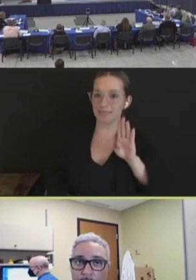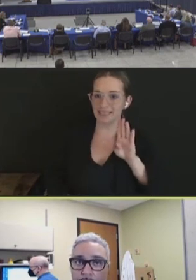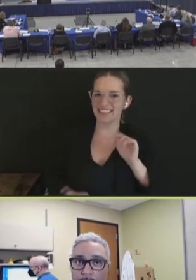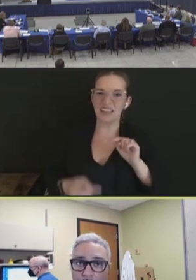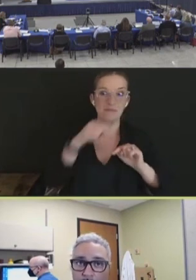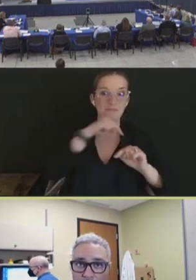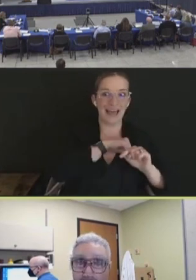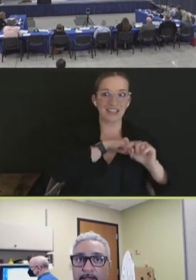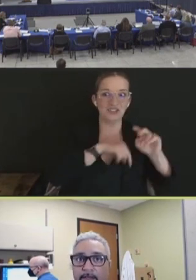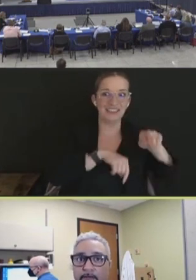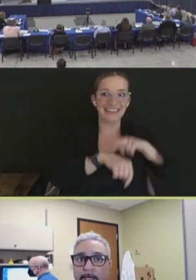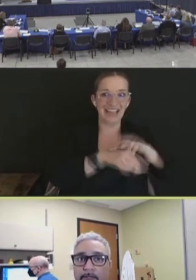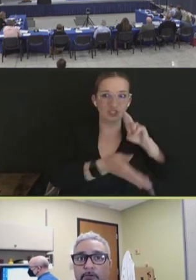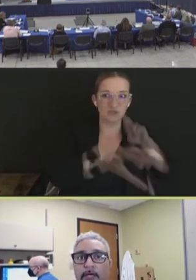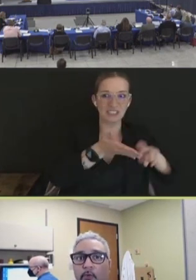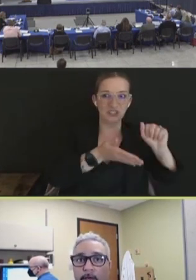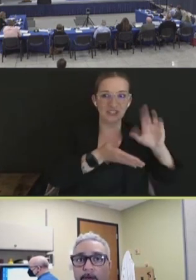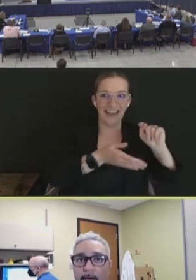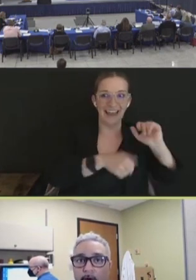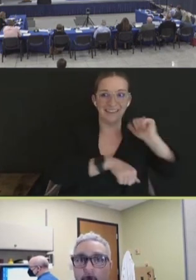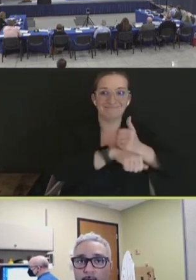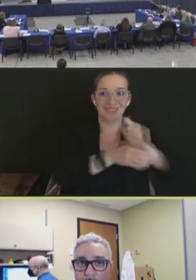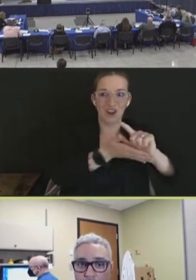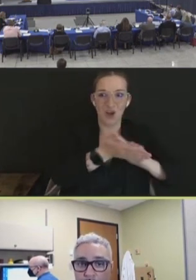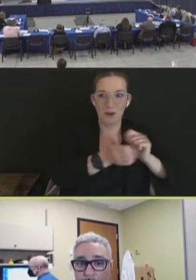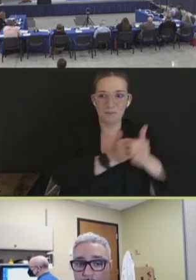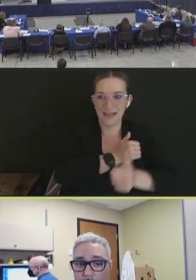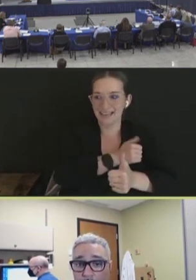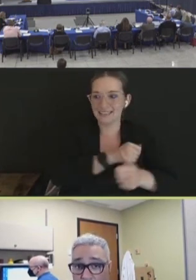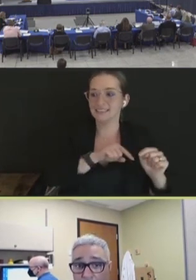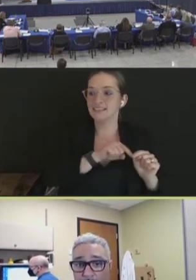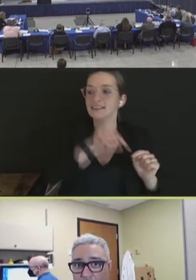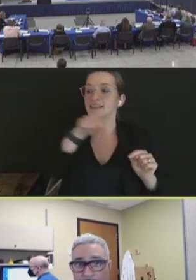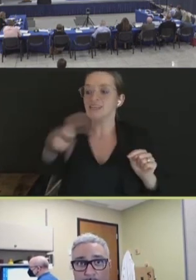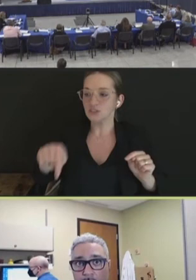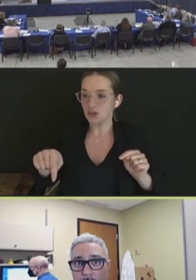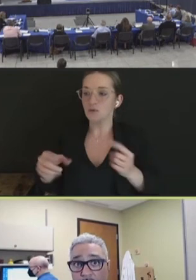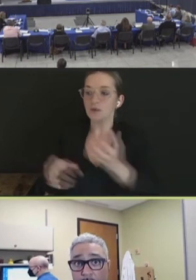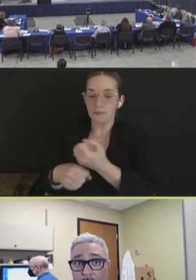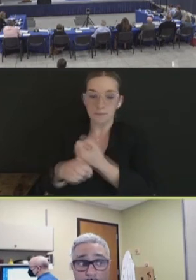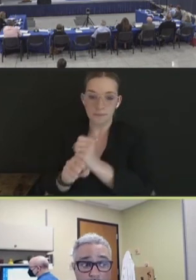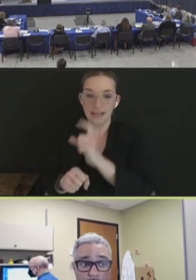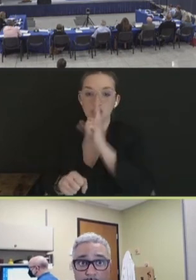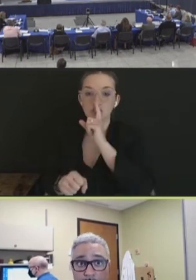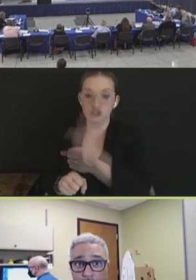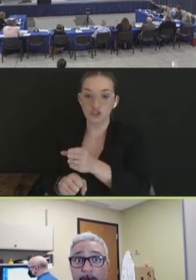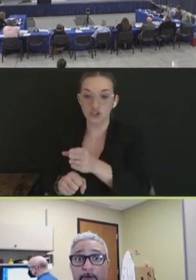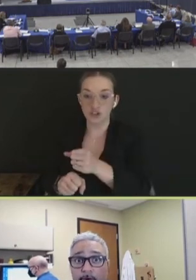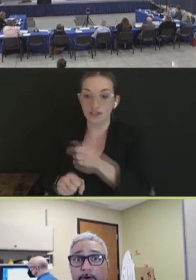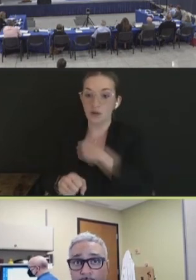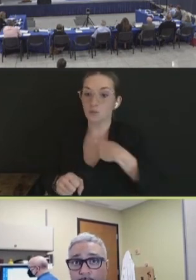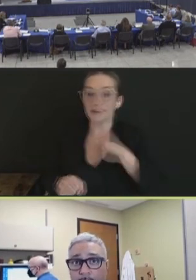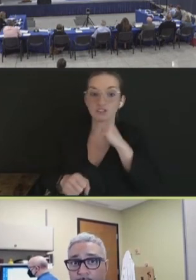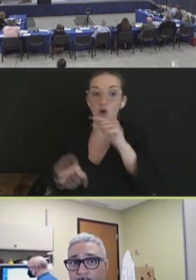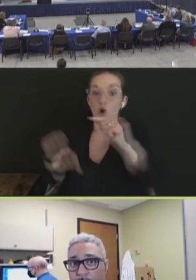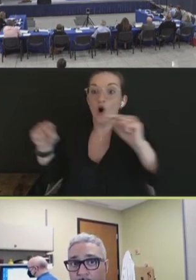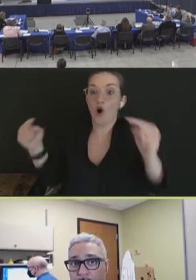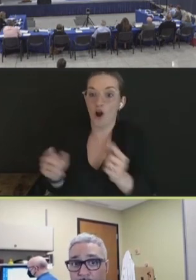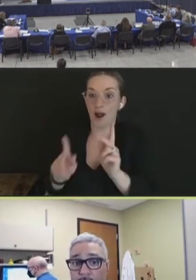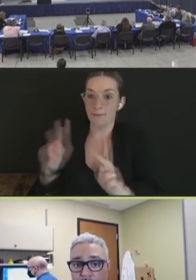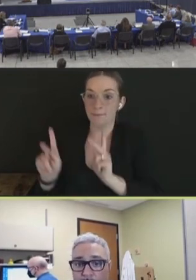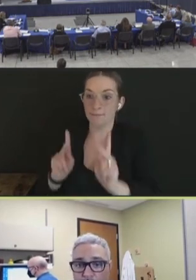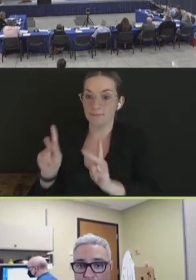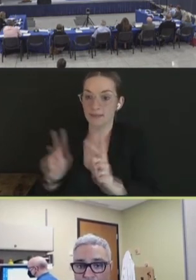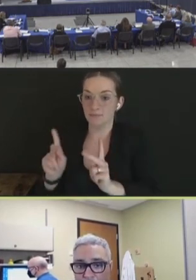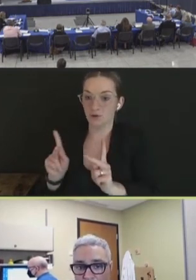are people overseeing this to make sure that we are not harming you unnecessarily or without some greater